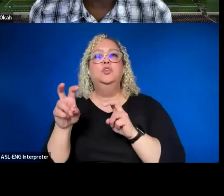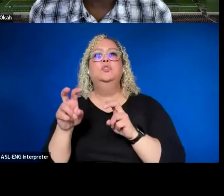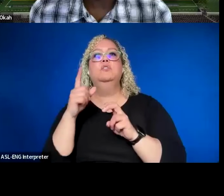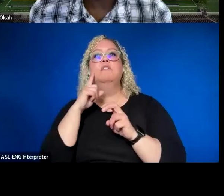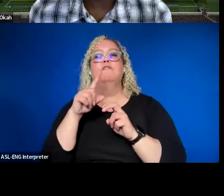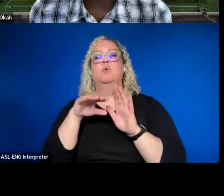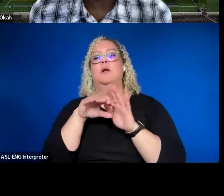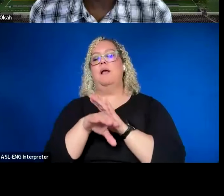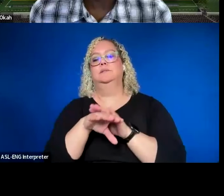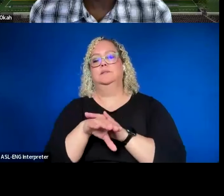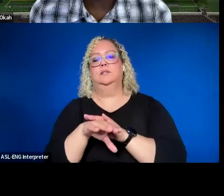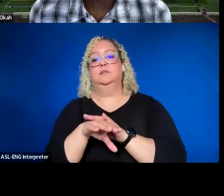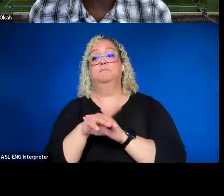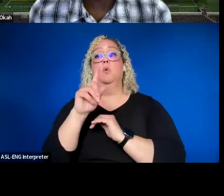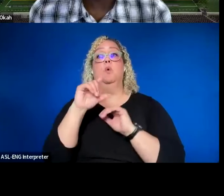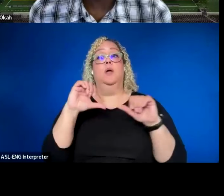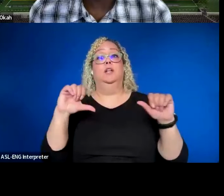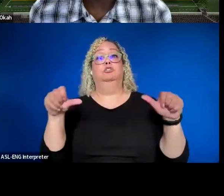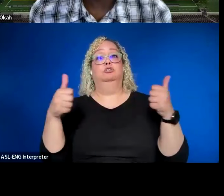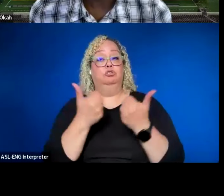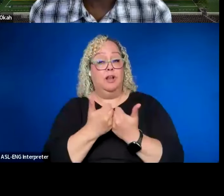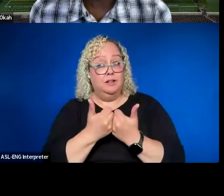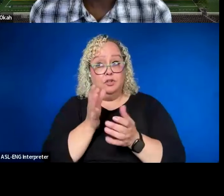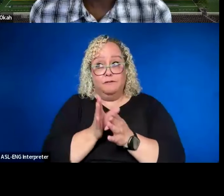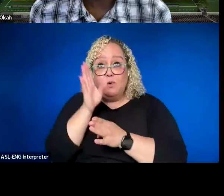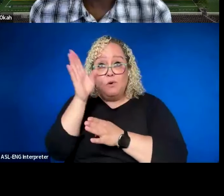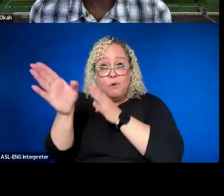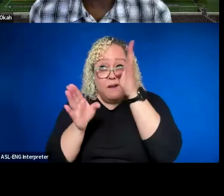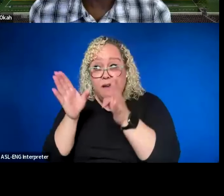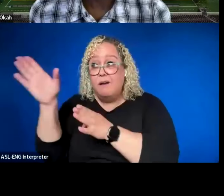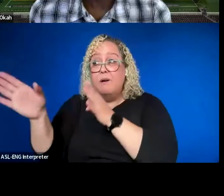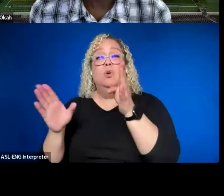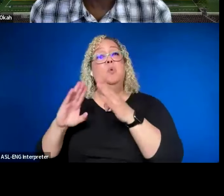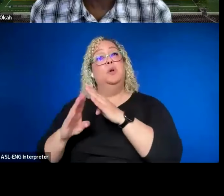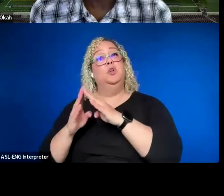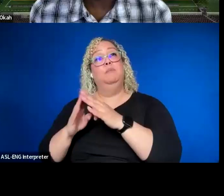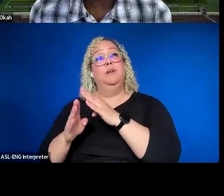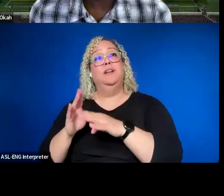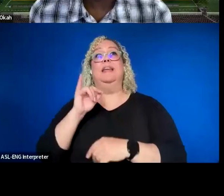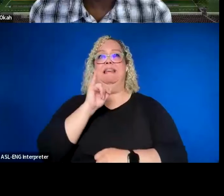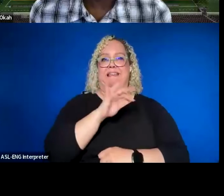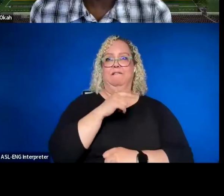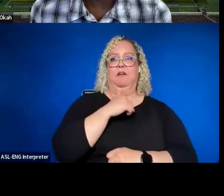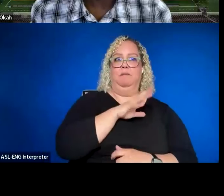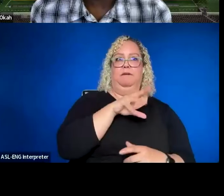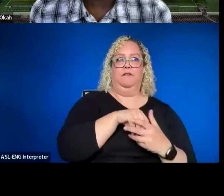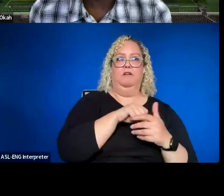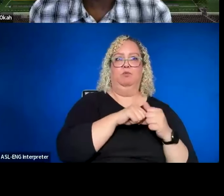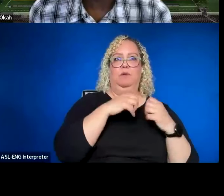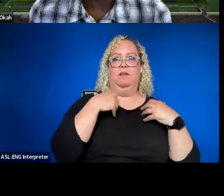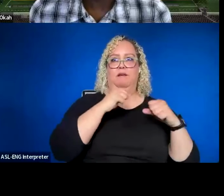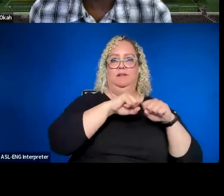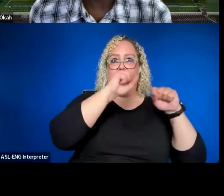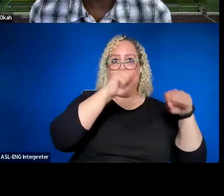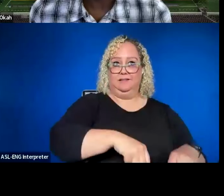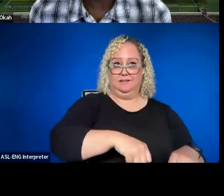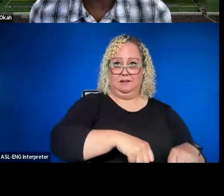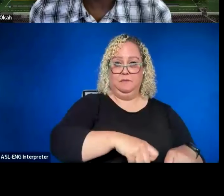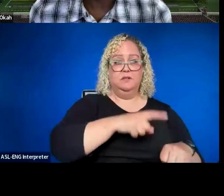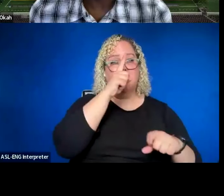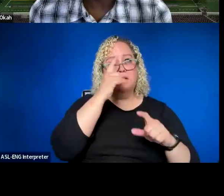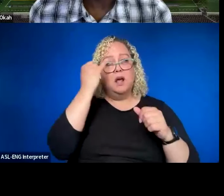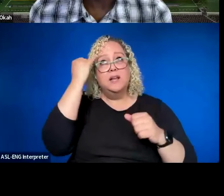the challenges of going out to communities when I come from a health system is the idea that if I'm going to talk to a community